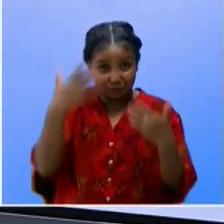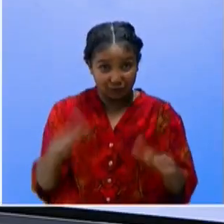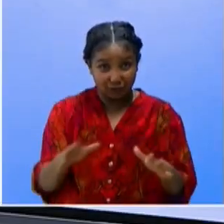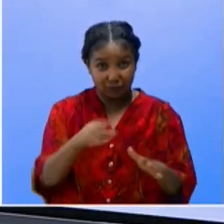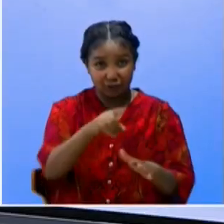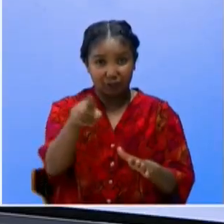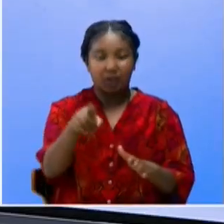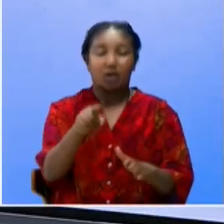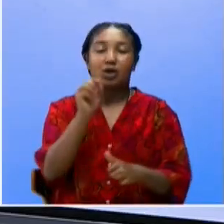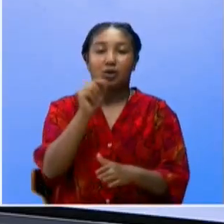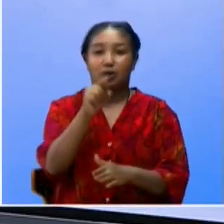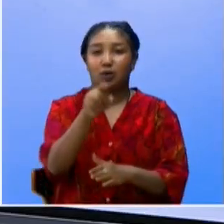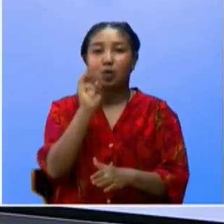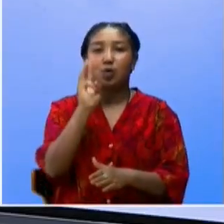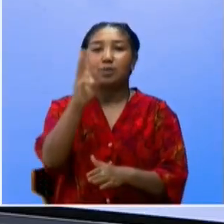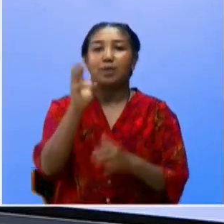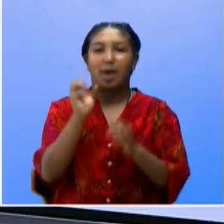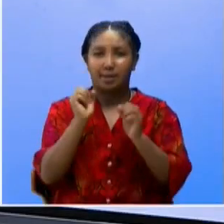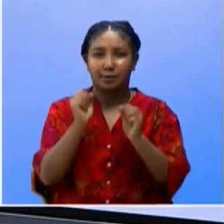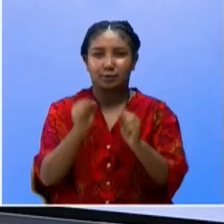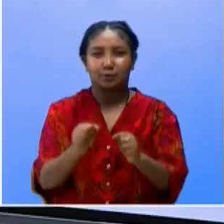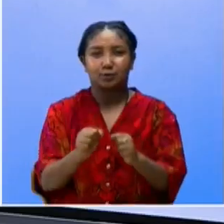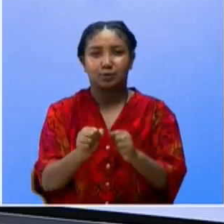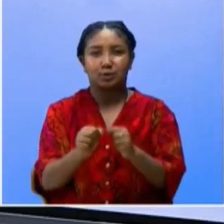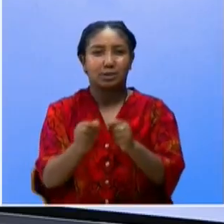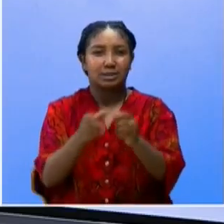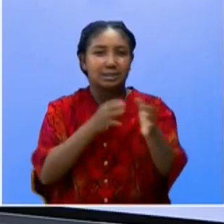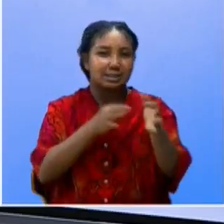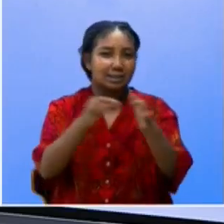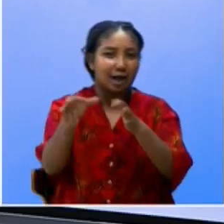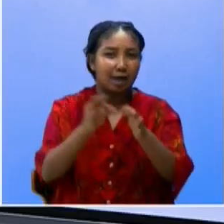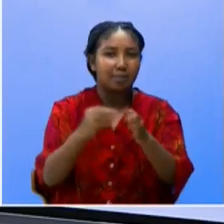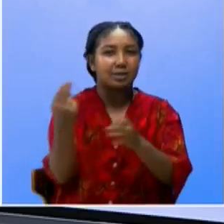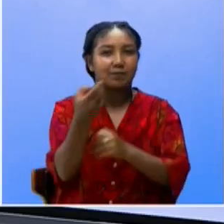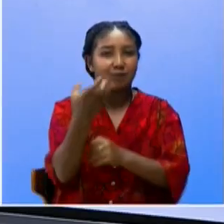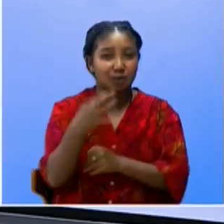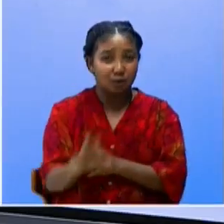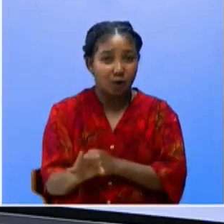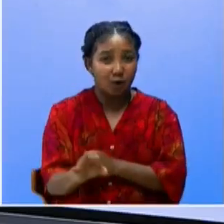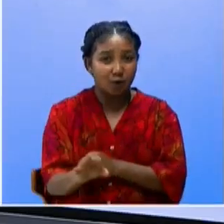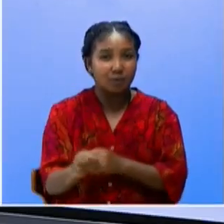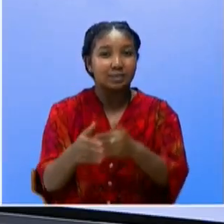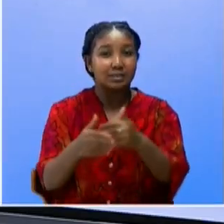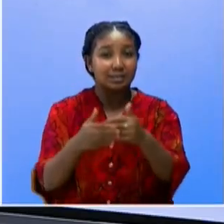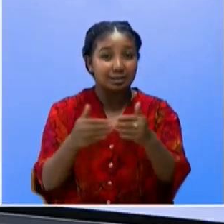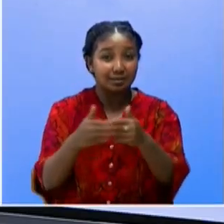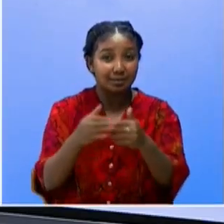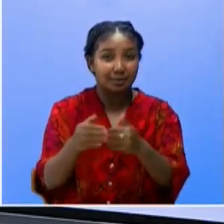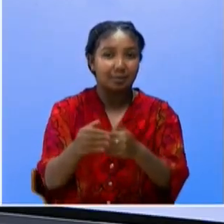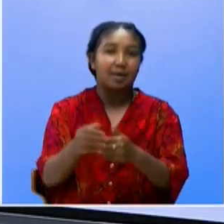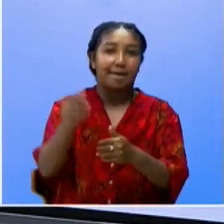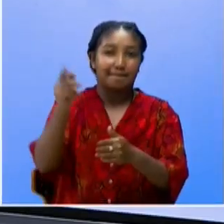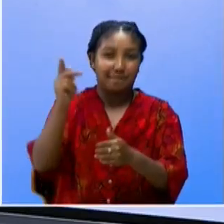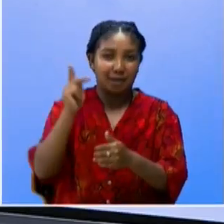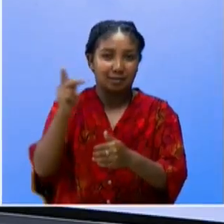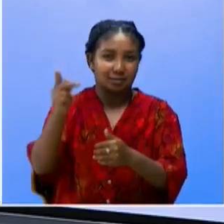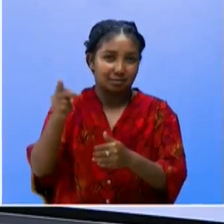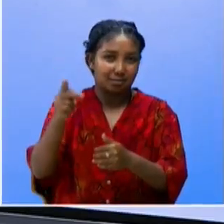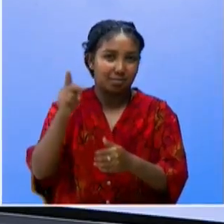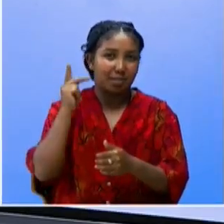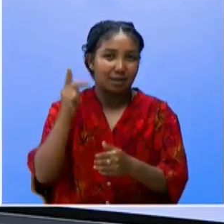lesson, you will be able to describe the function of simple past